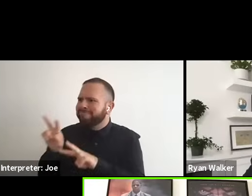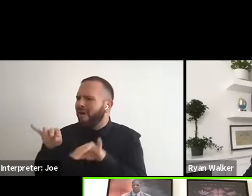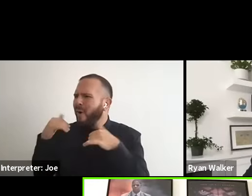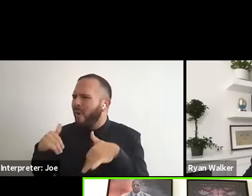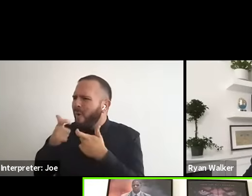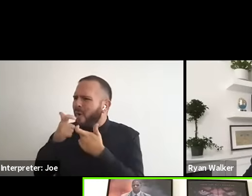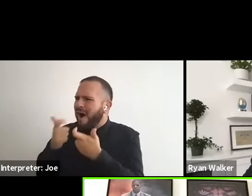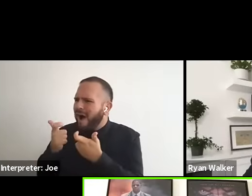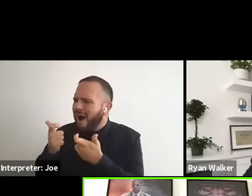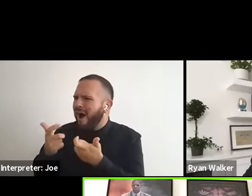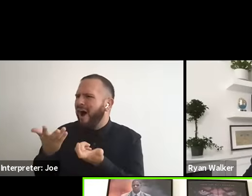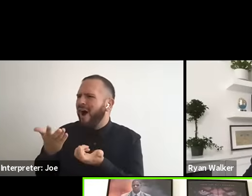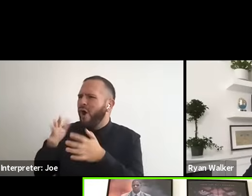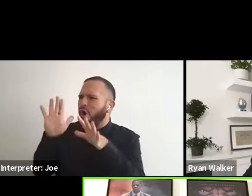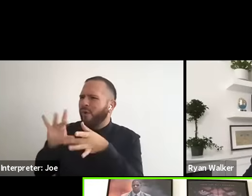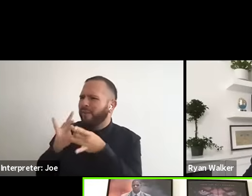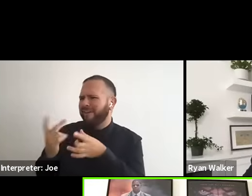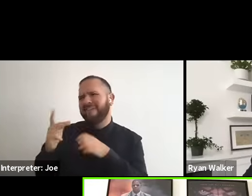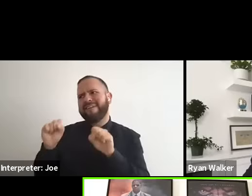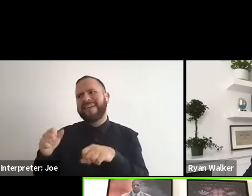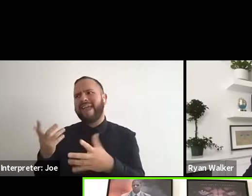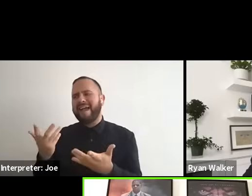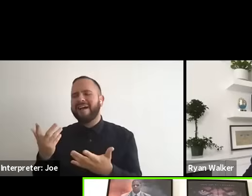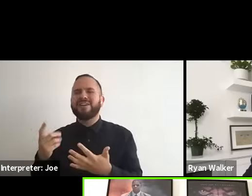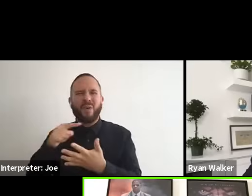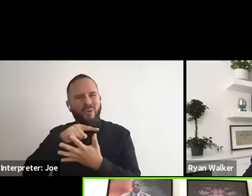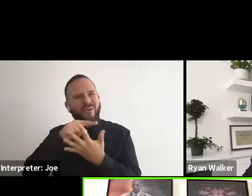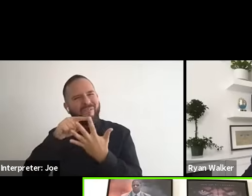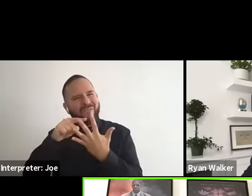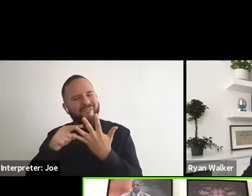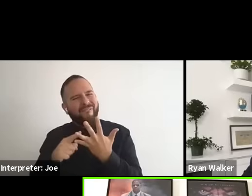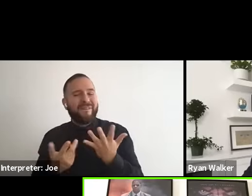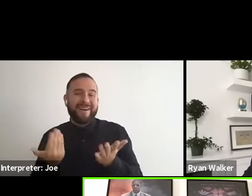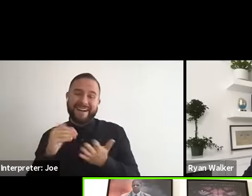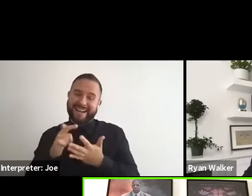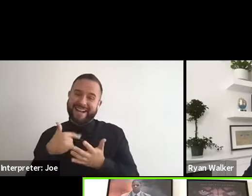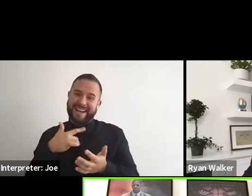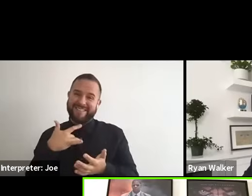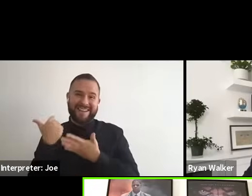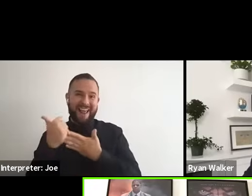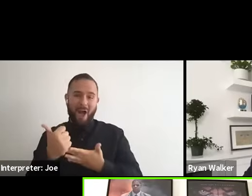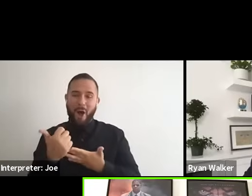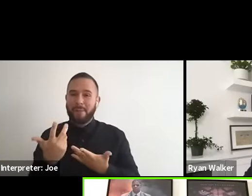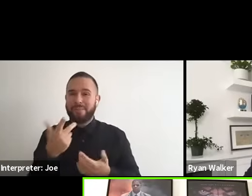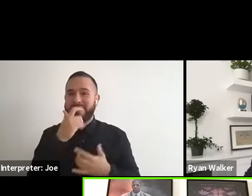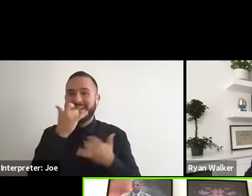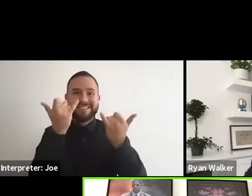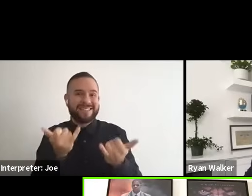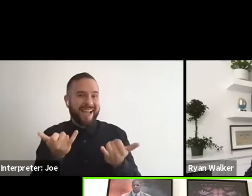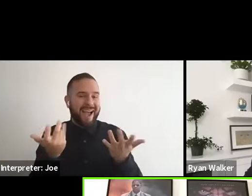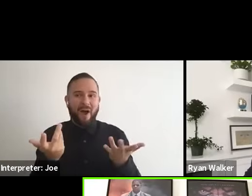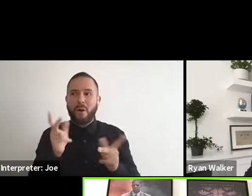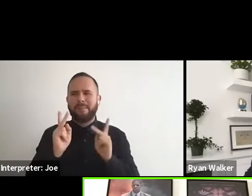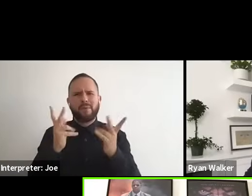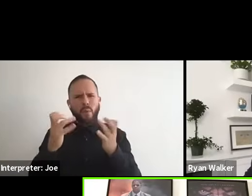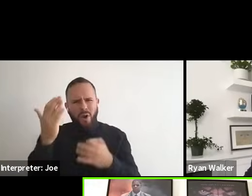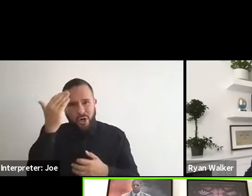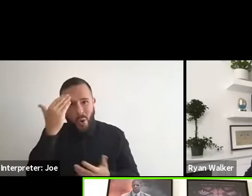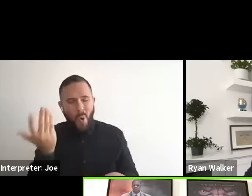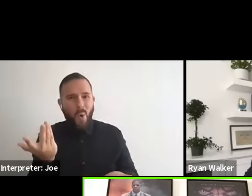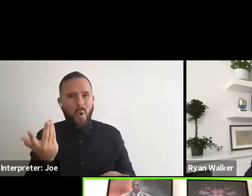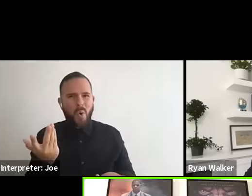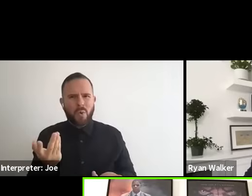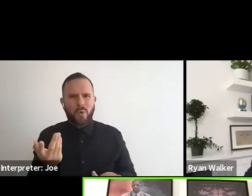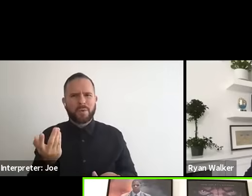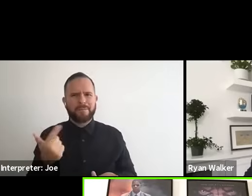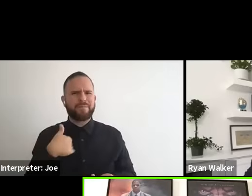had really comfortable at just sort of putting it out there, it really helped, because at the end of the day, nowadays, people want to know, like, is there another side of you that's